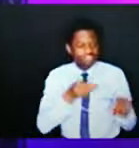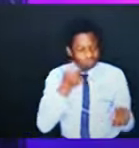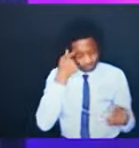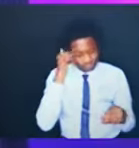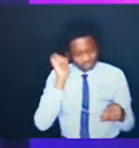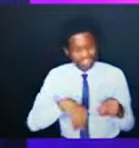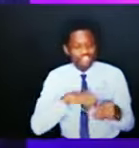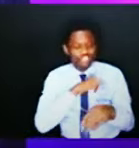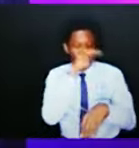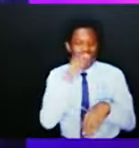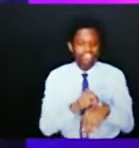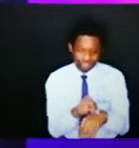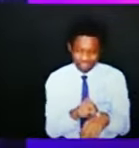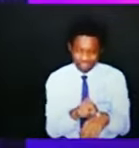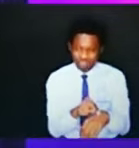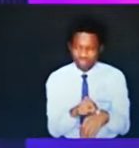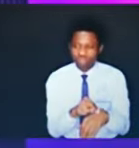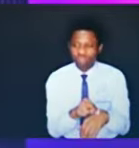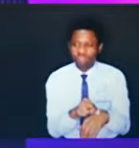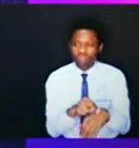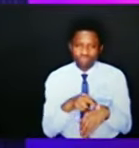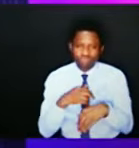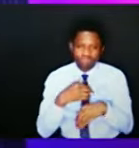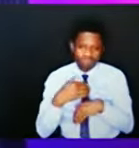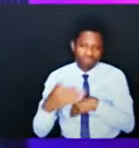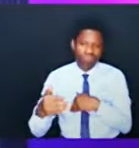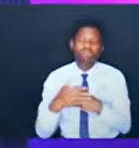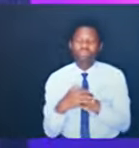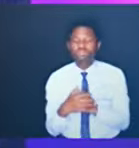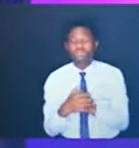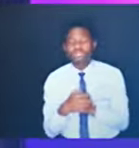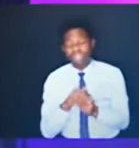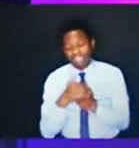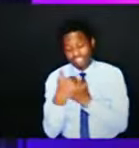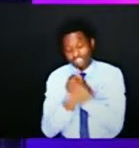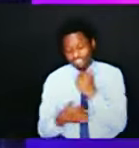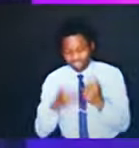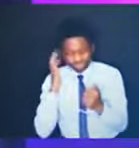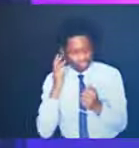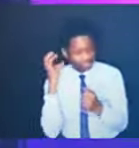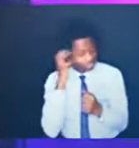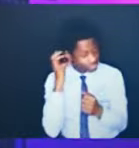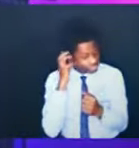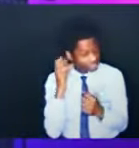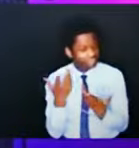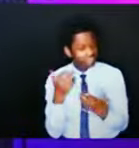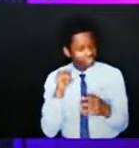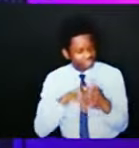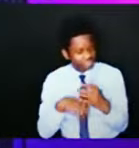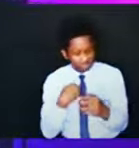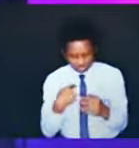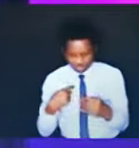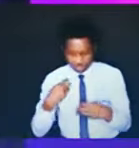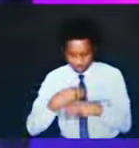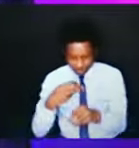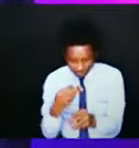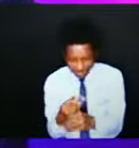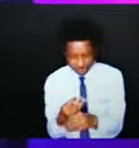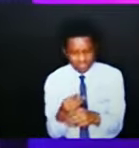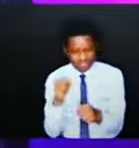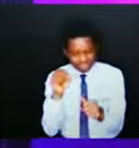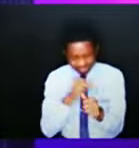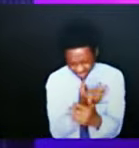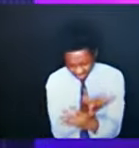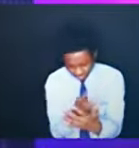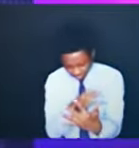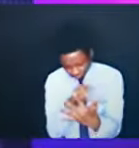ani animonyam asase so amama nyina wobeti ye no se mere ye won nyina na noma